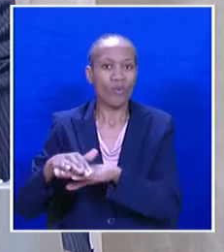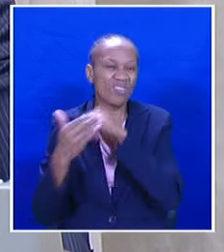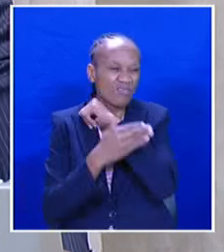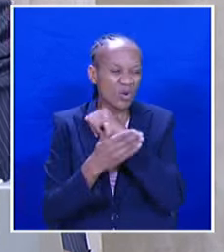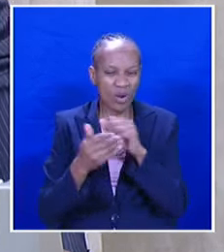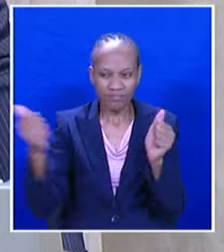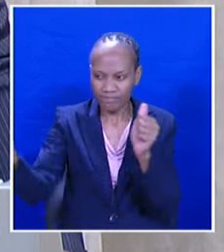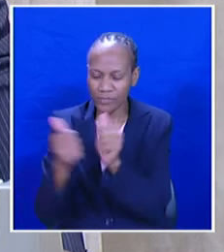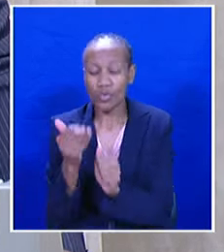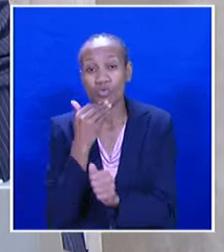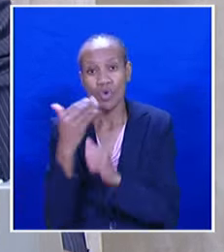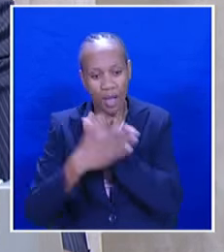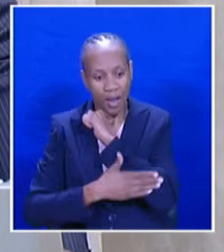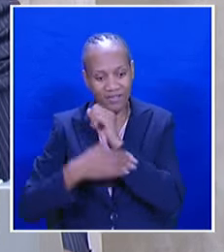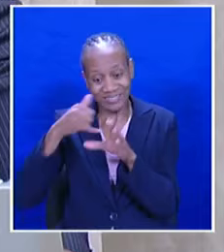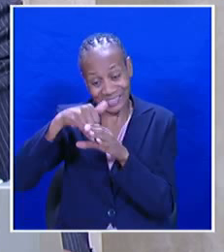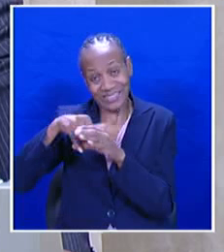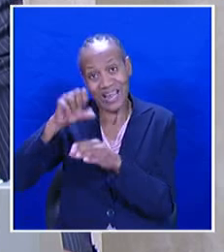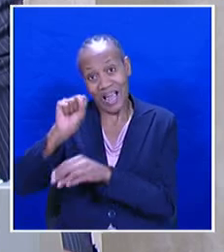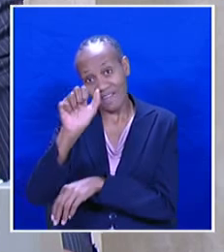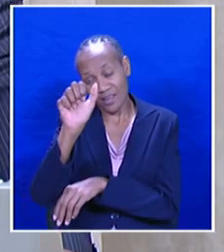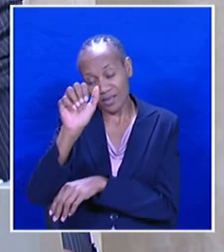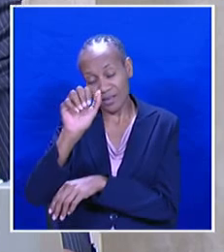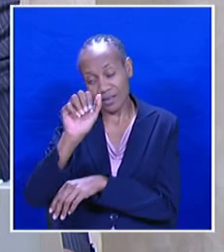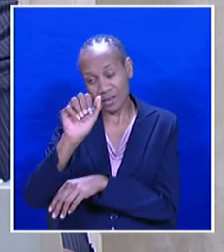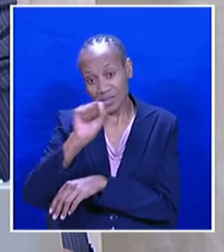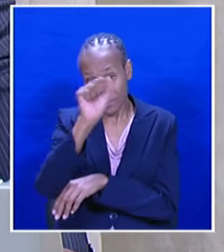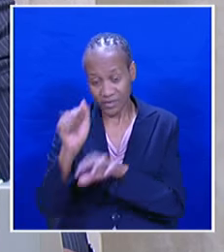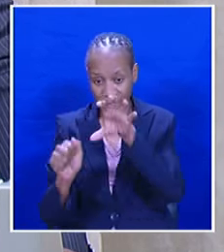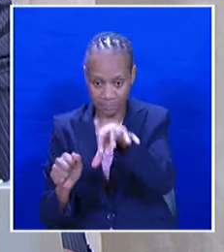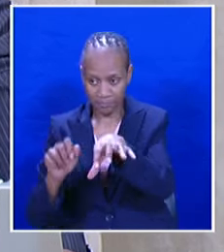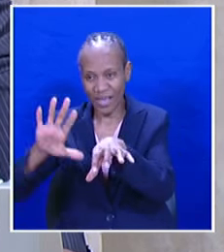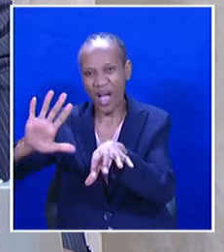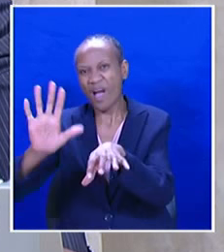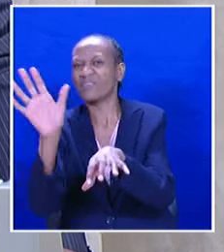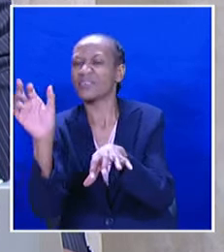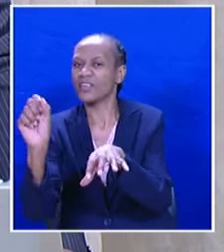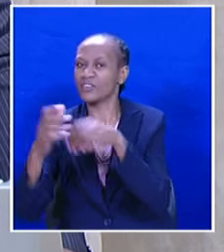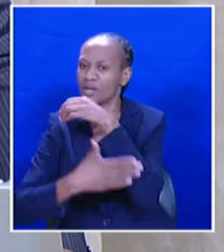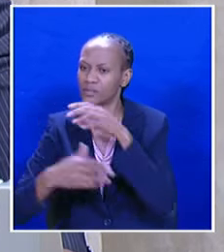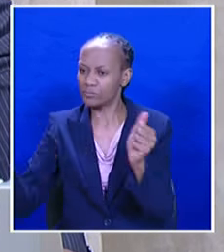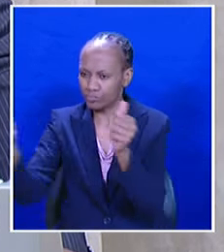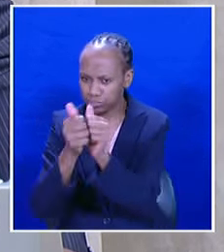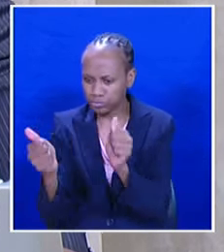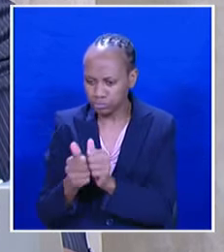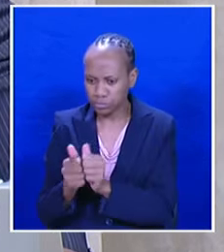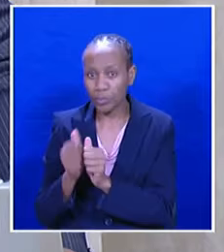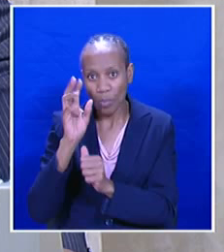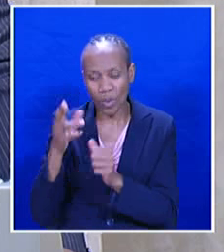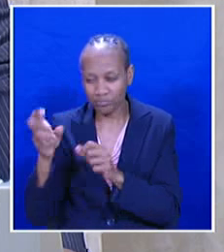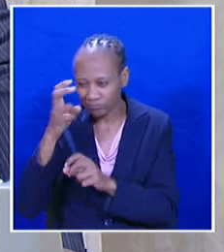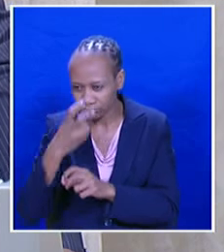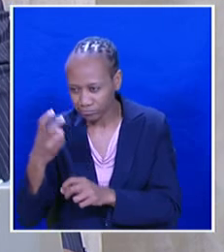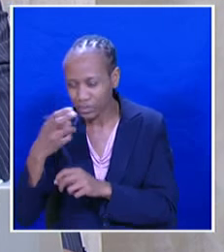continent. The bilateral cooperation and partnership South Africa is seeking and is planning to